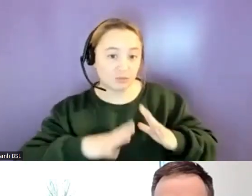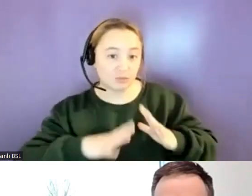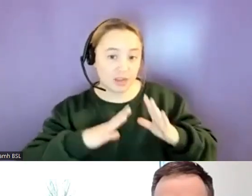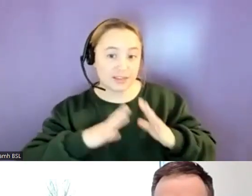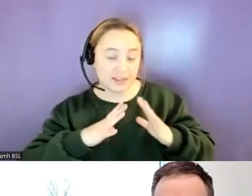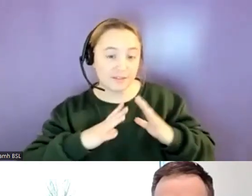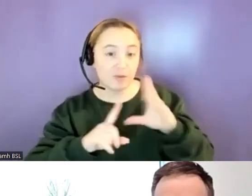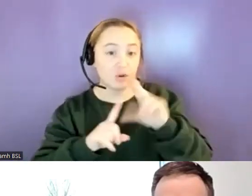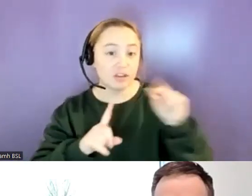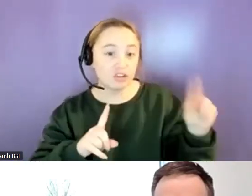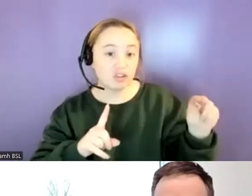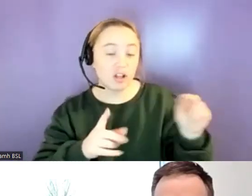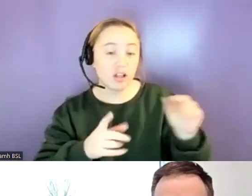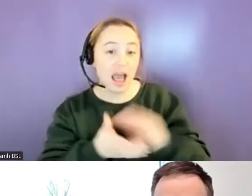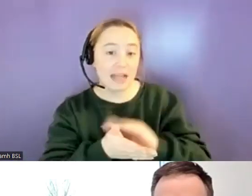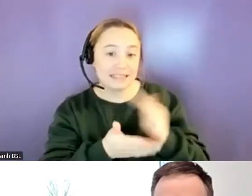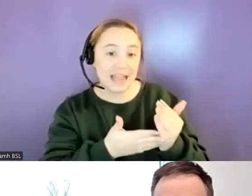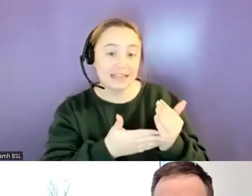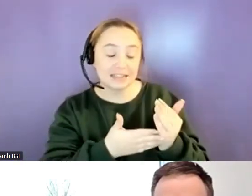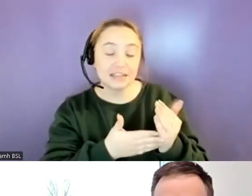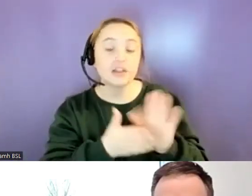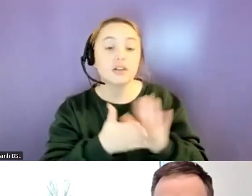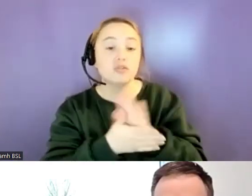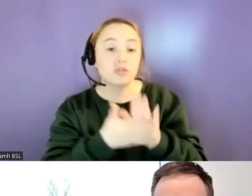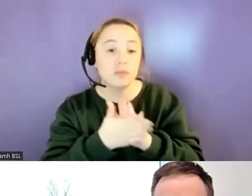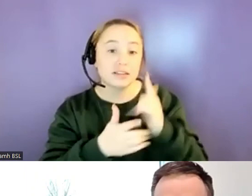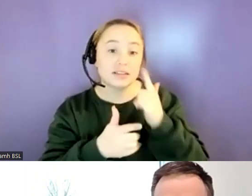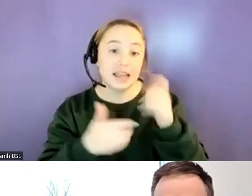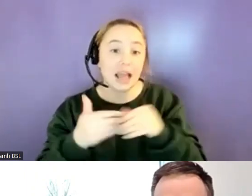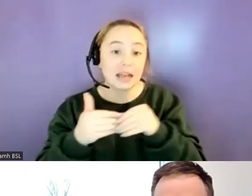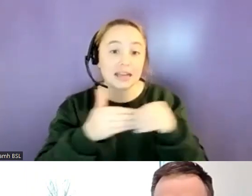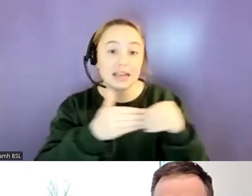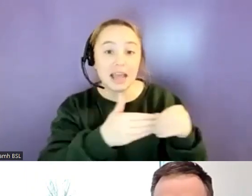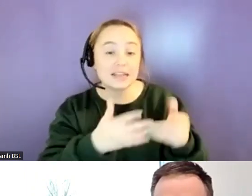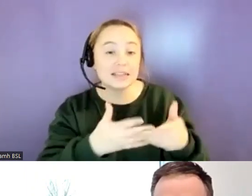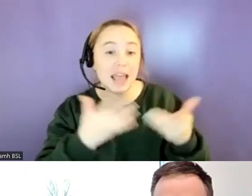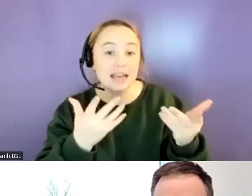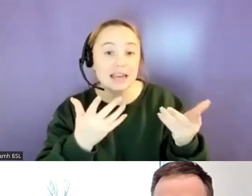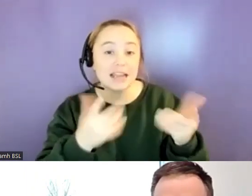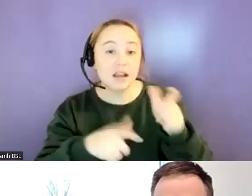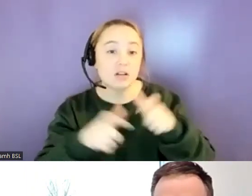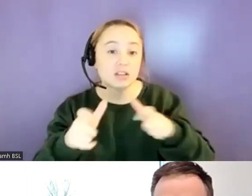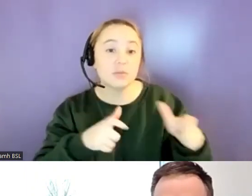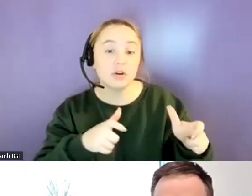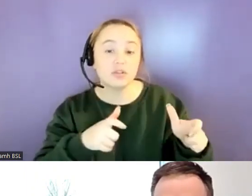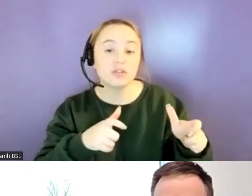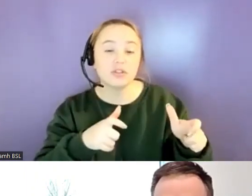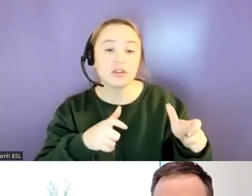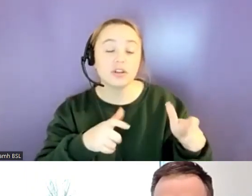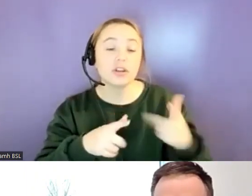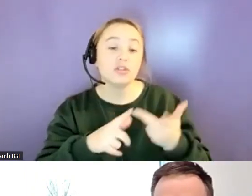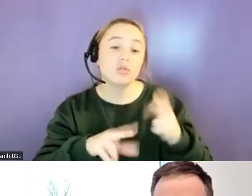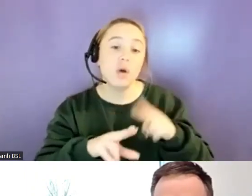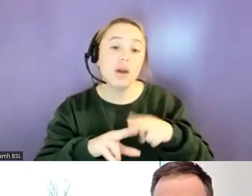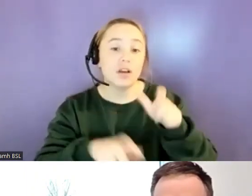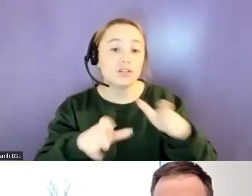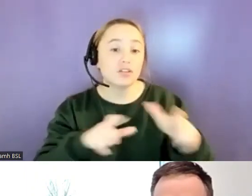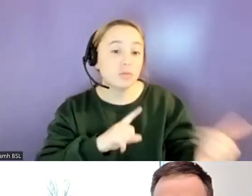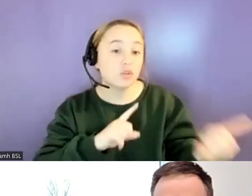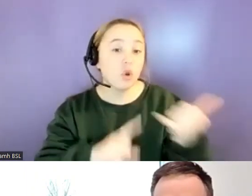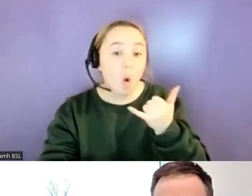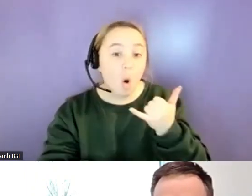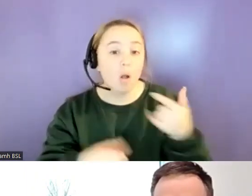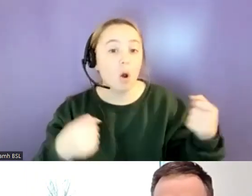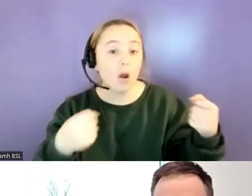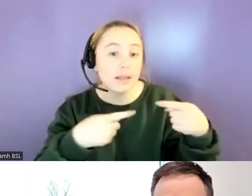digital assets so that they can help guide any customers that maybe call or email to ask